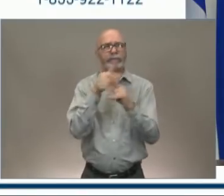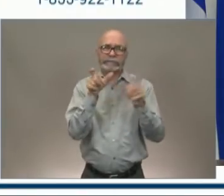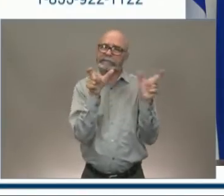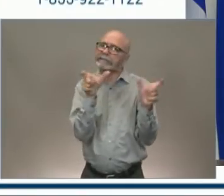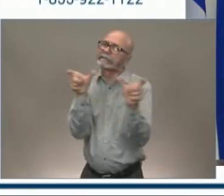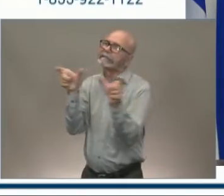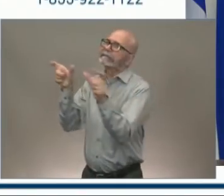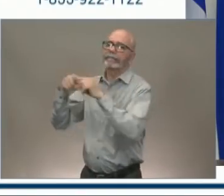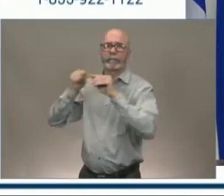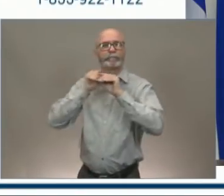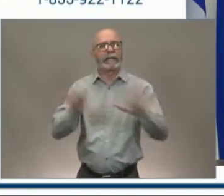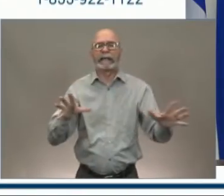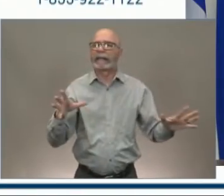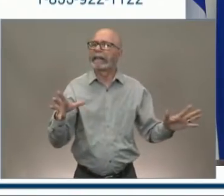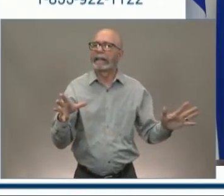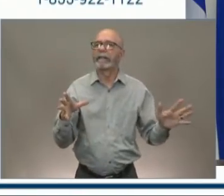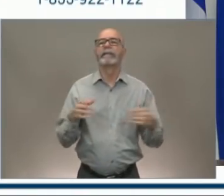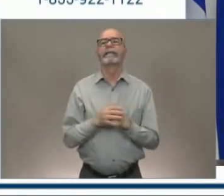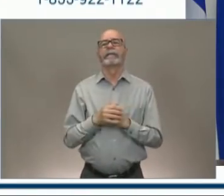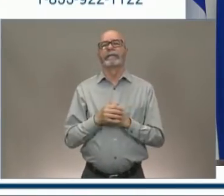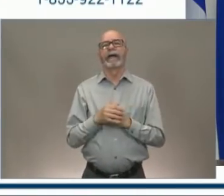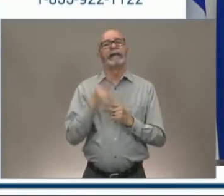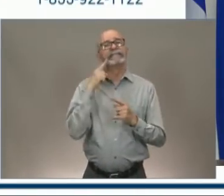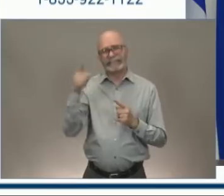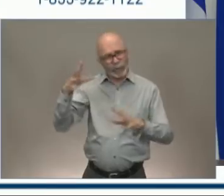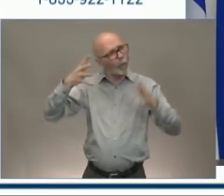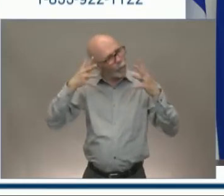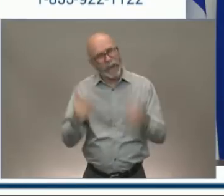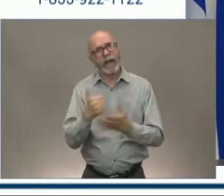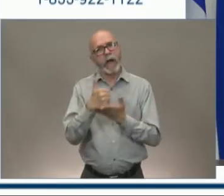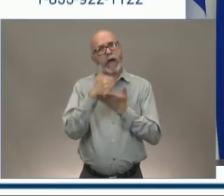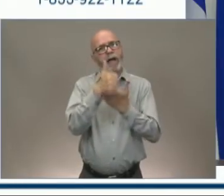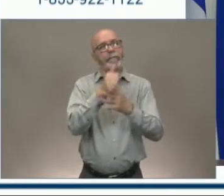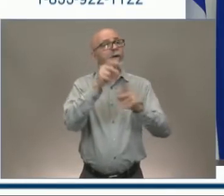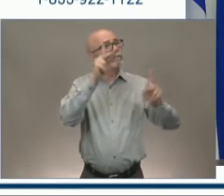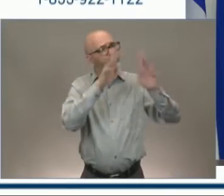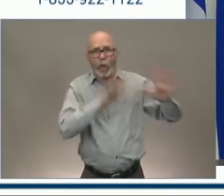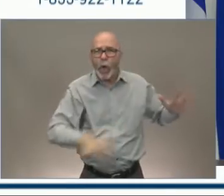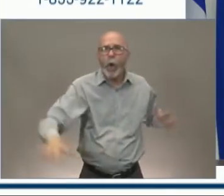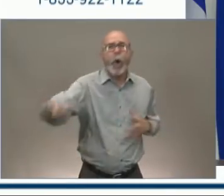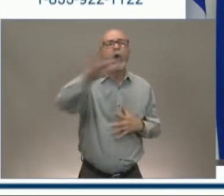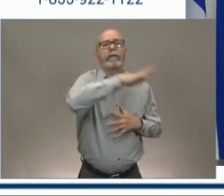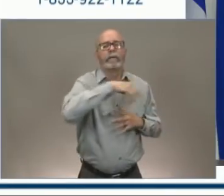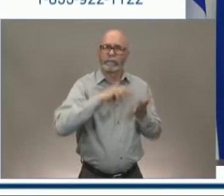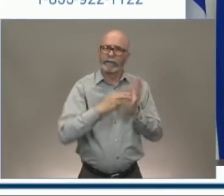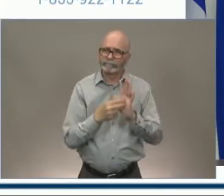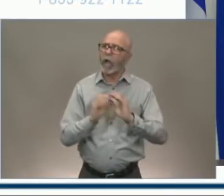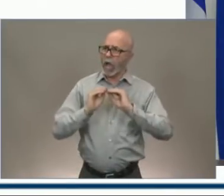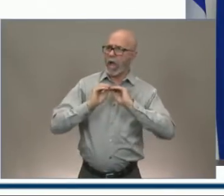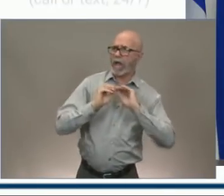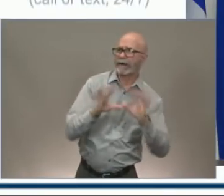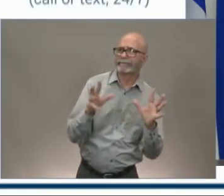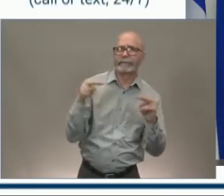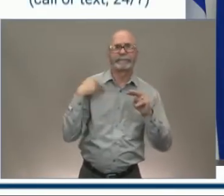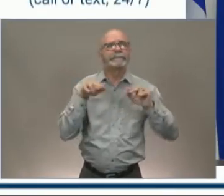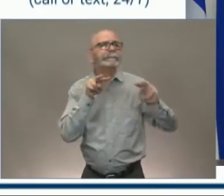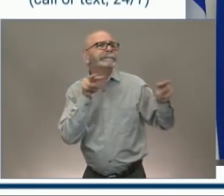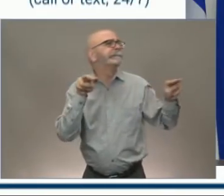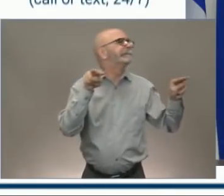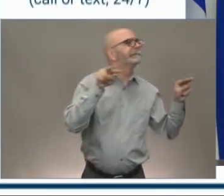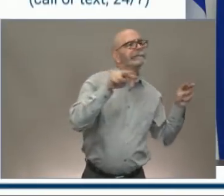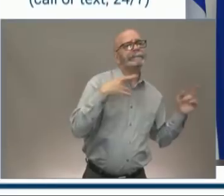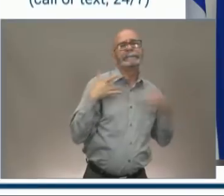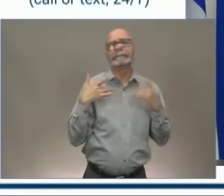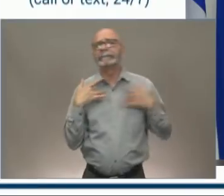these business owners are looking out for all Nova Scotians, it's important that we all continue to look out for each other and treat everyone with